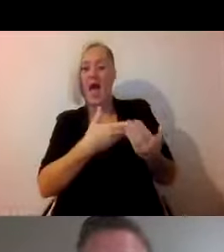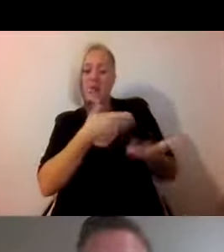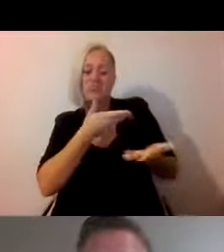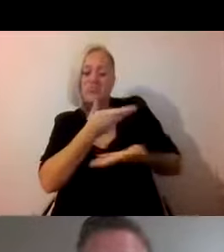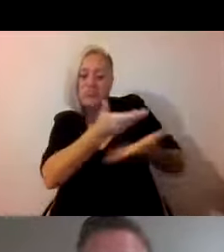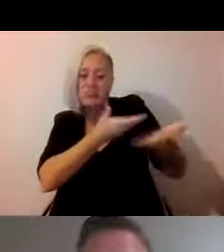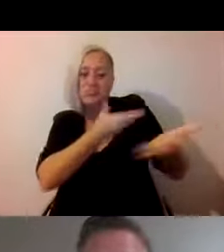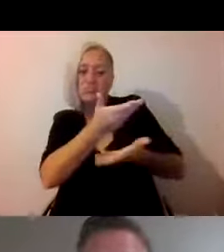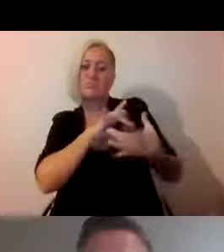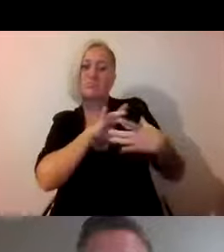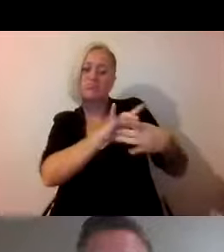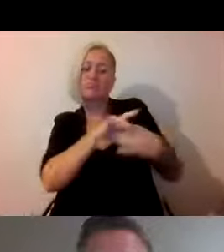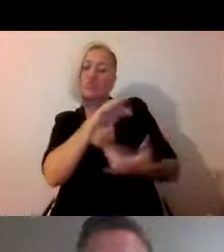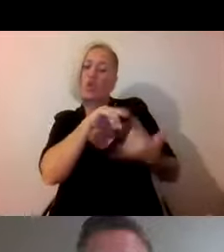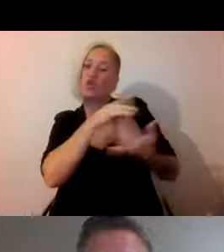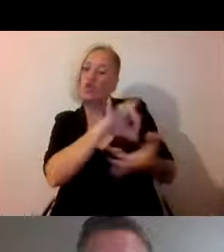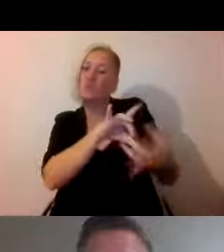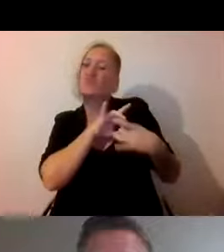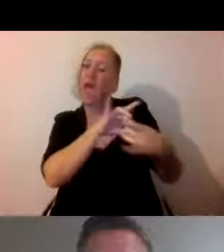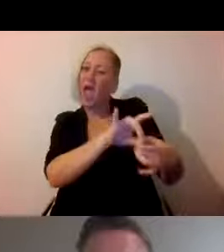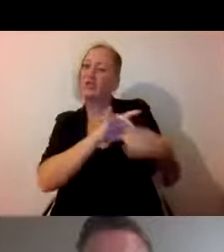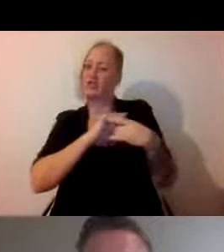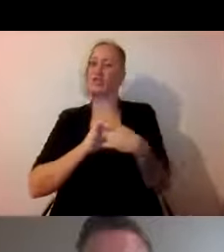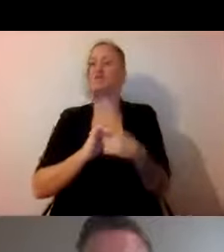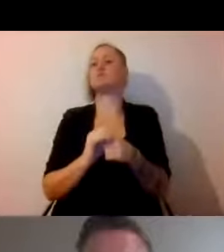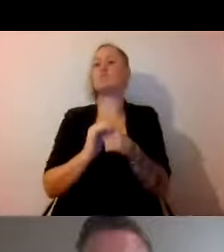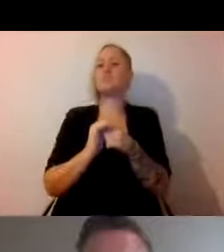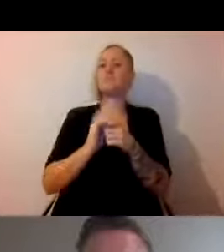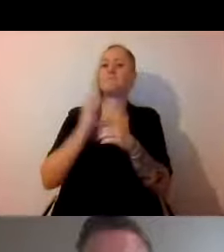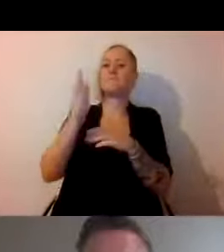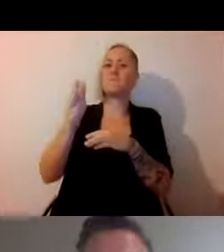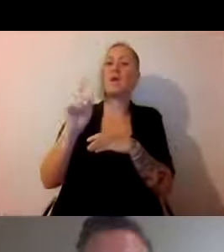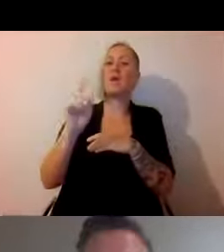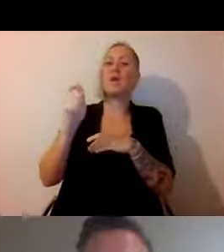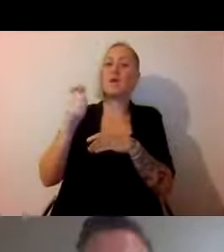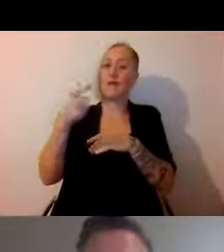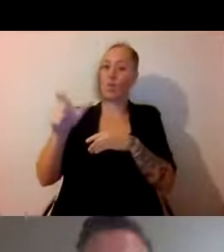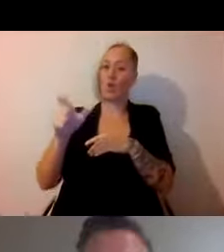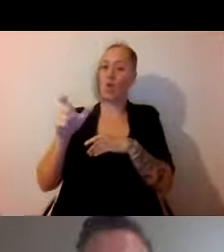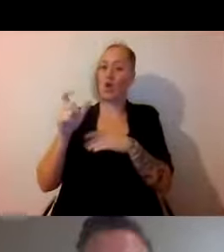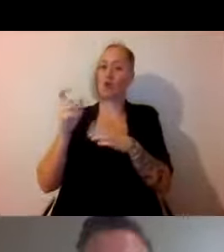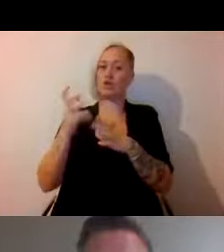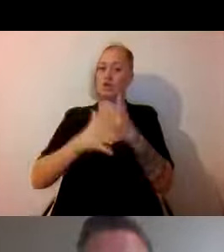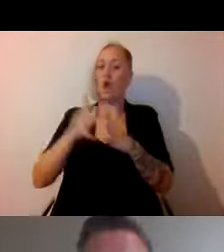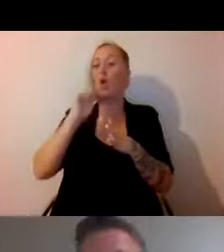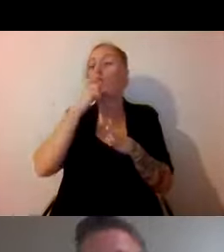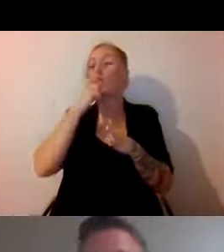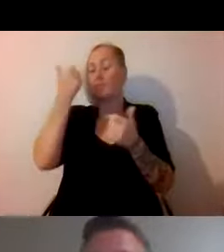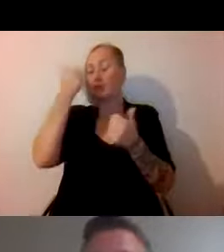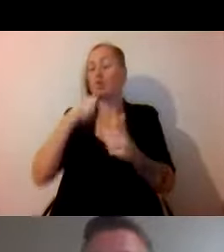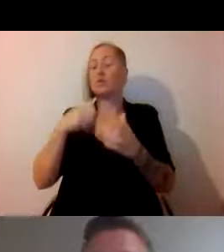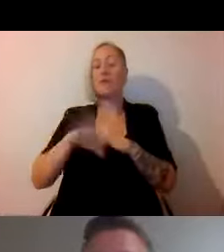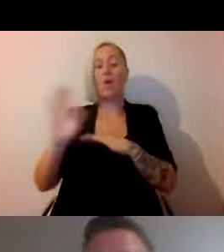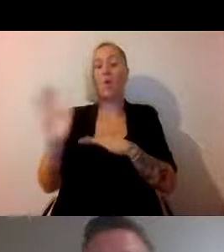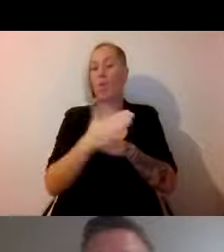kind of remember. So keyword sign would be used in all of your specialist schools,